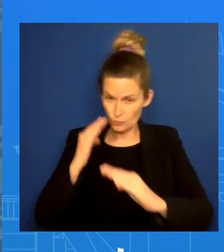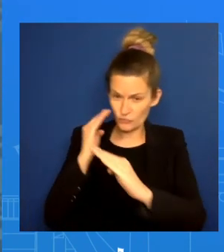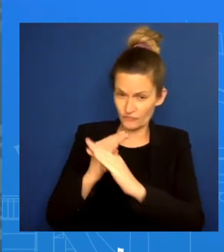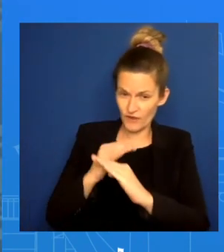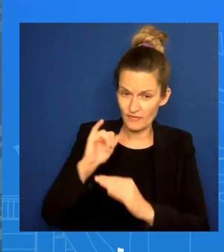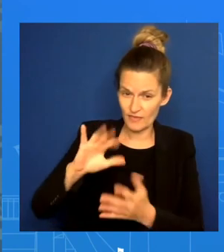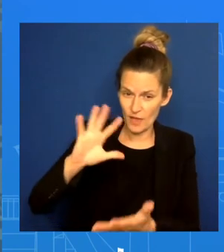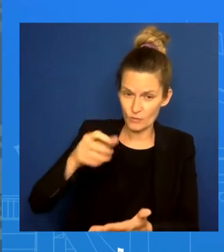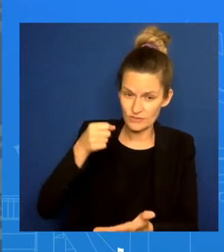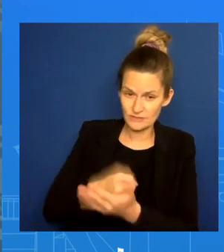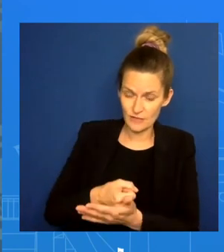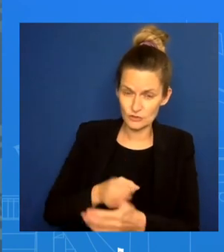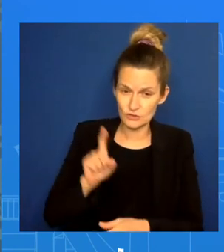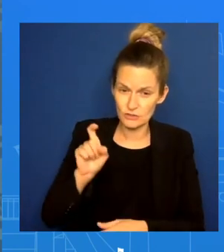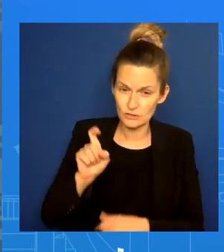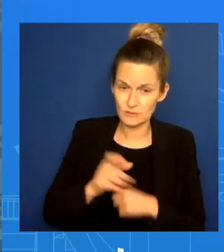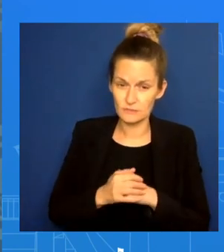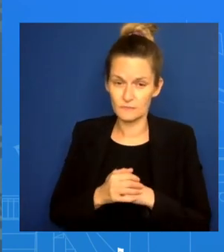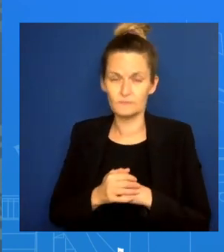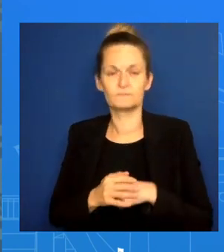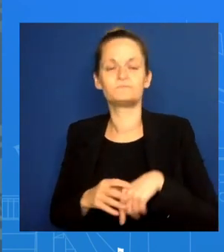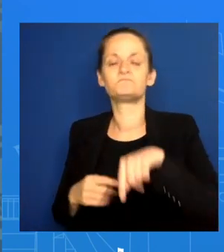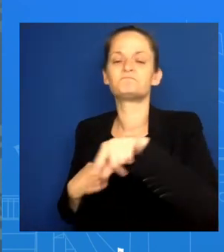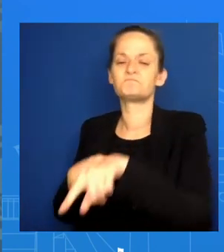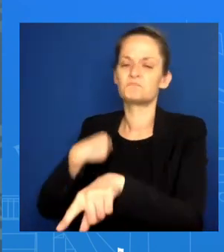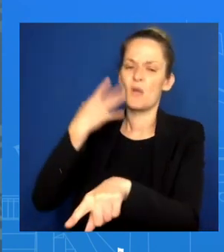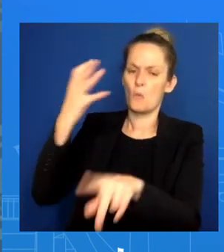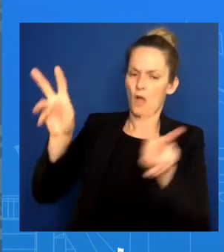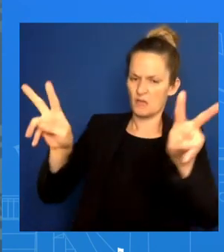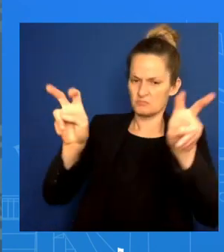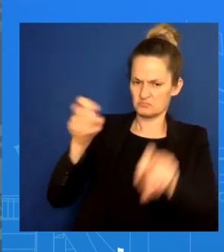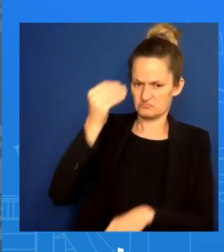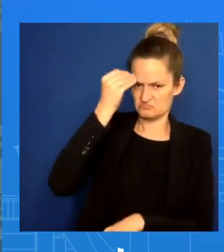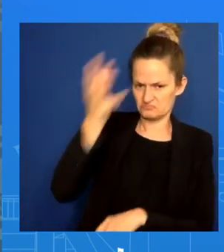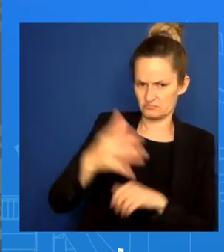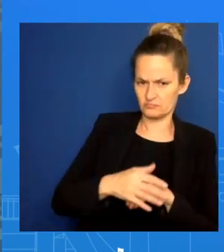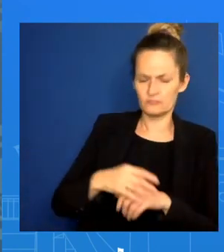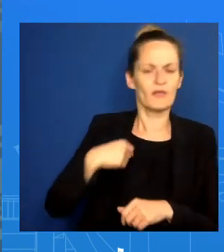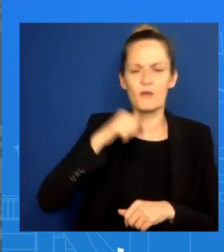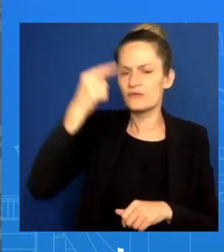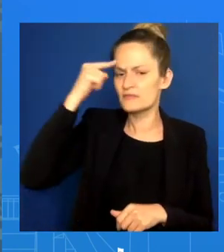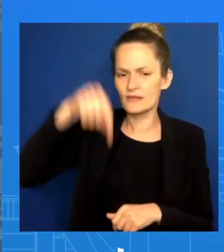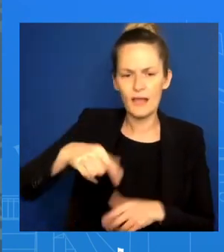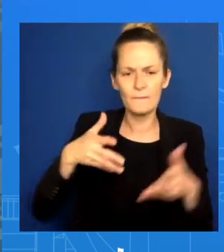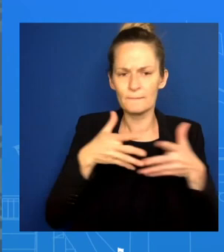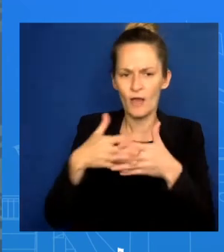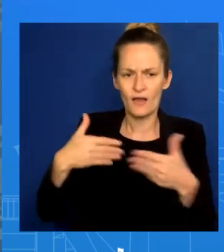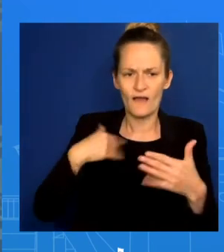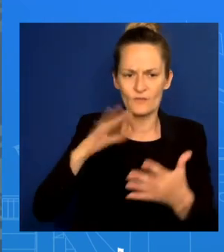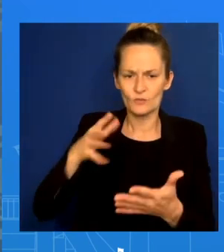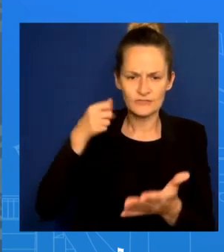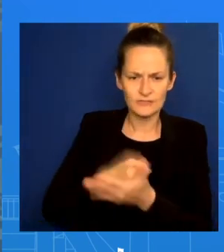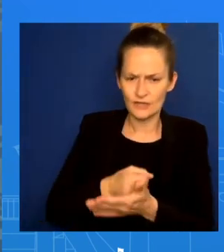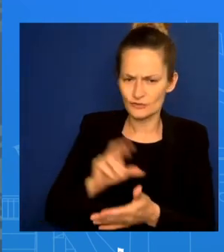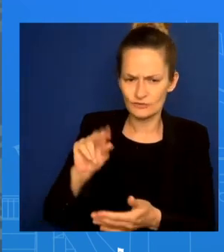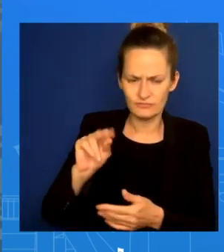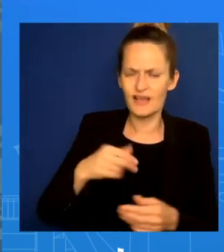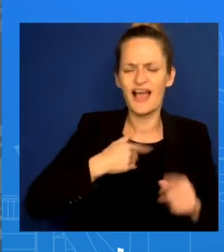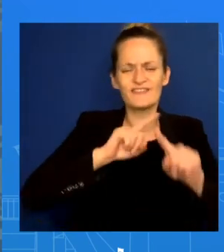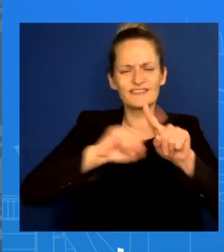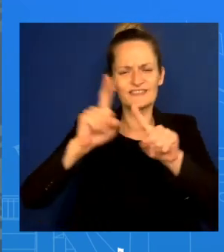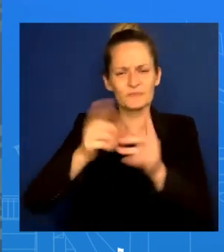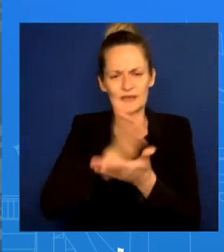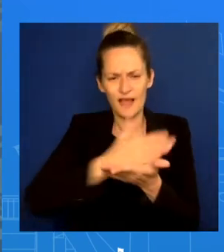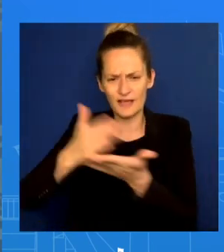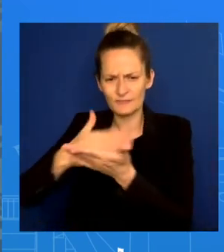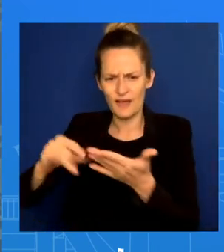currently in a recession. There's just too many areas in the economy that are performing well. And then he points to the labor market, the